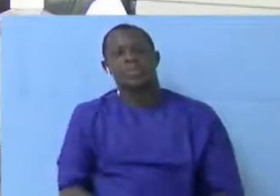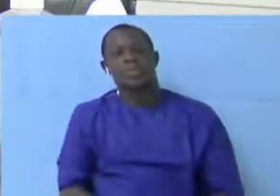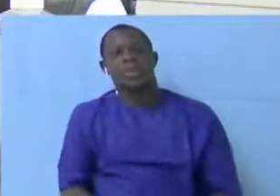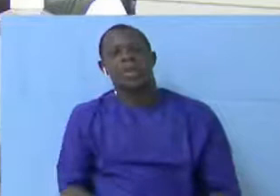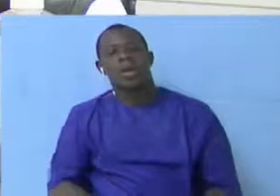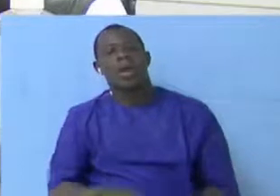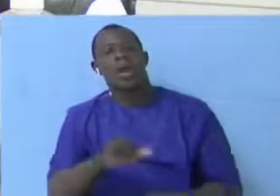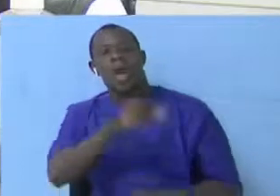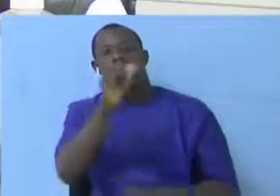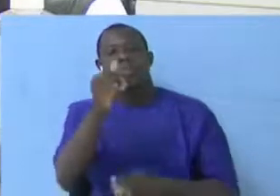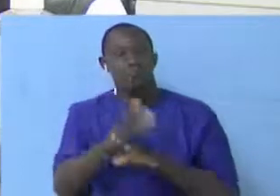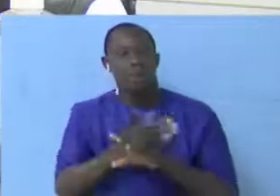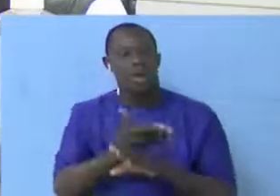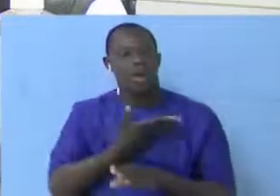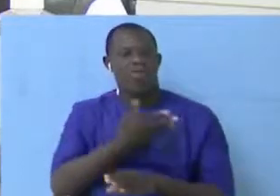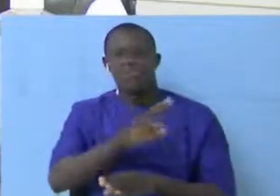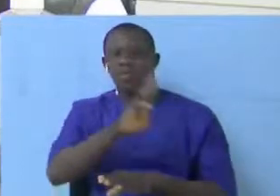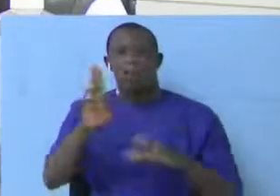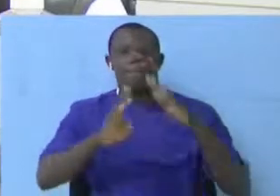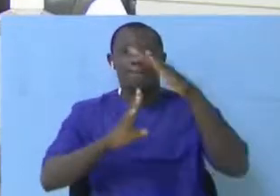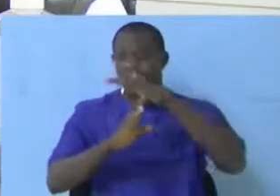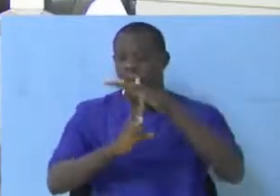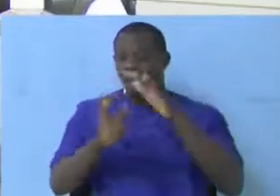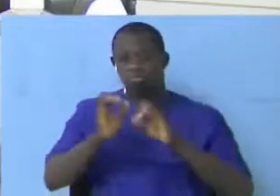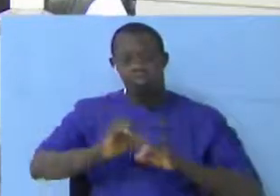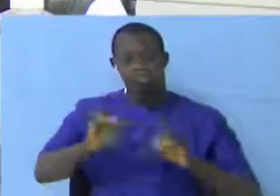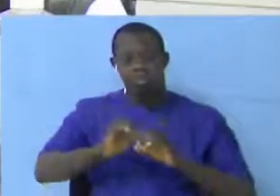there was no breakthrough.